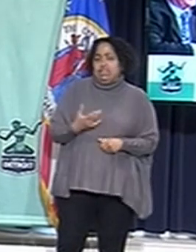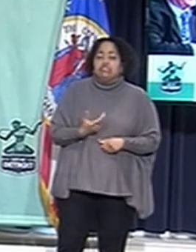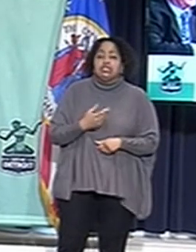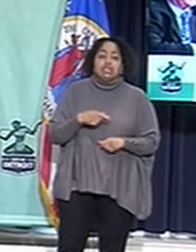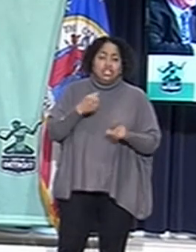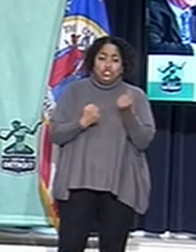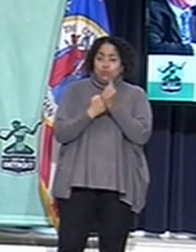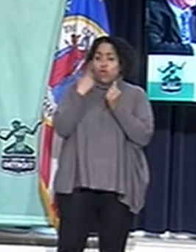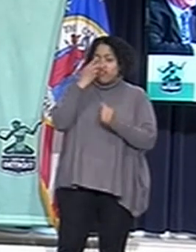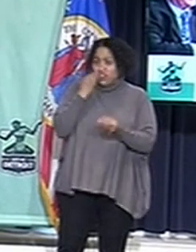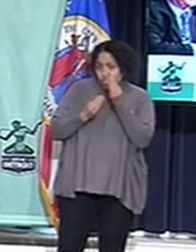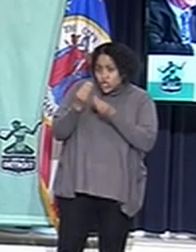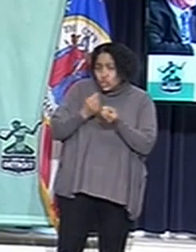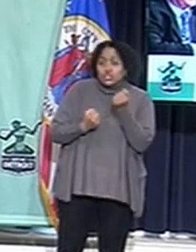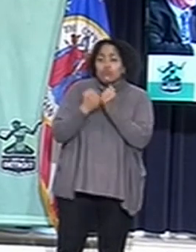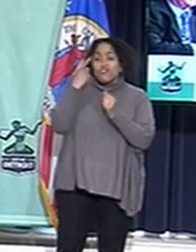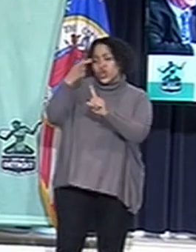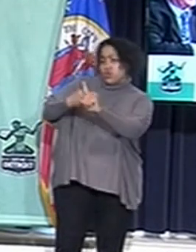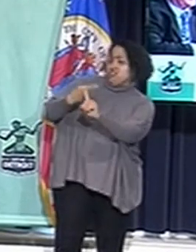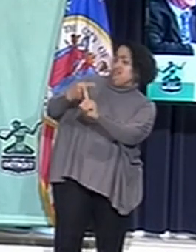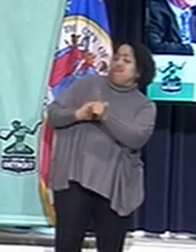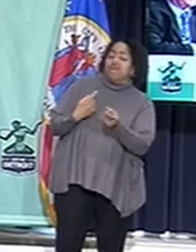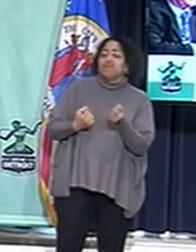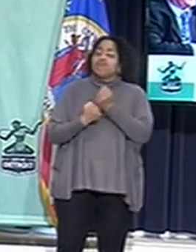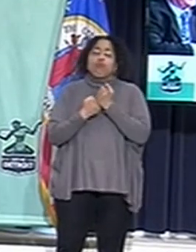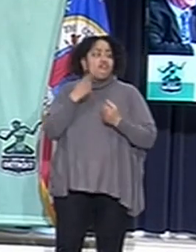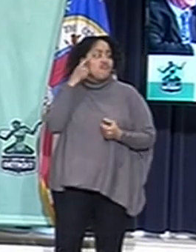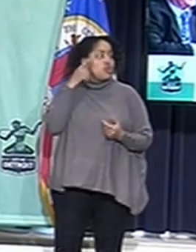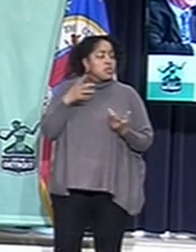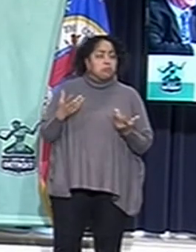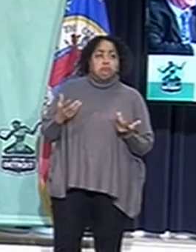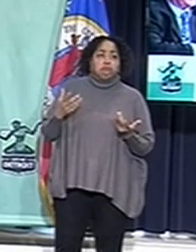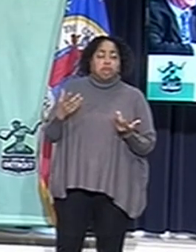for food, support for rent, support for